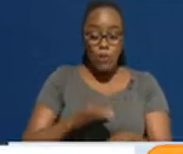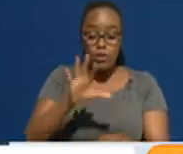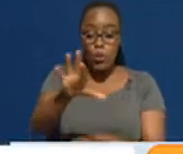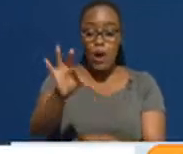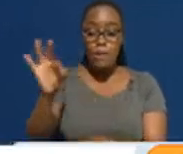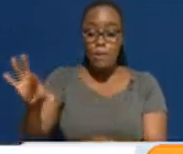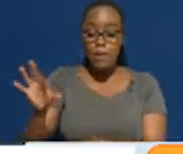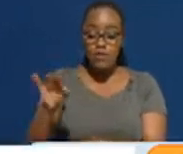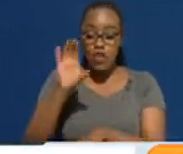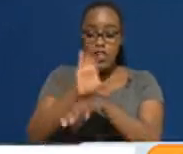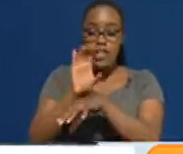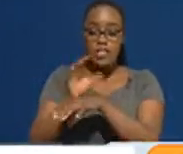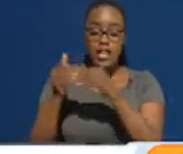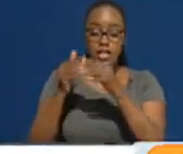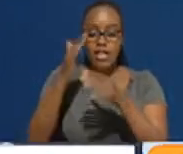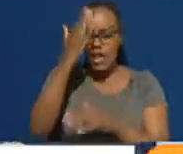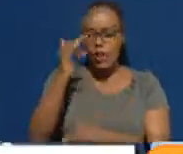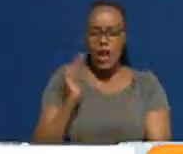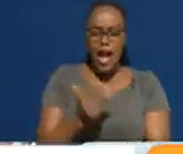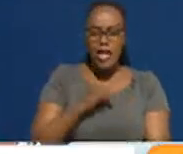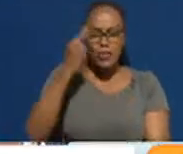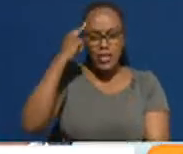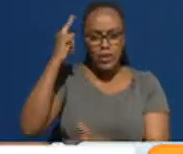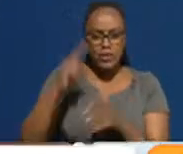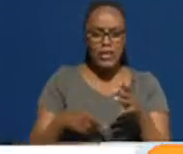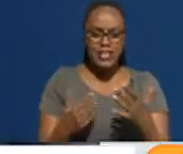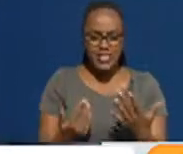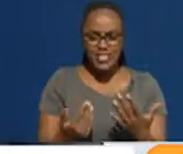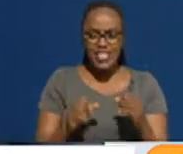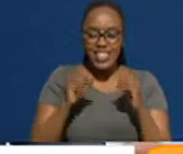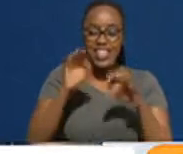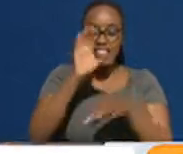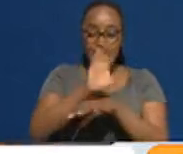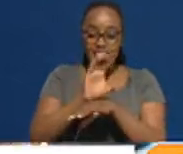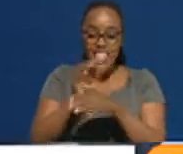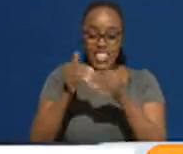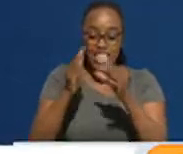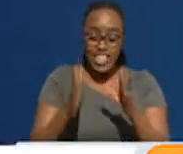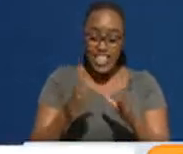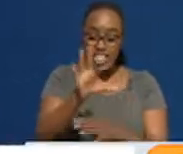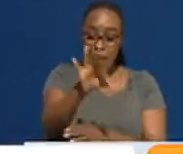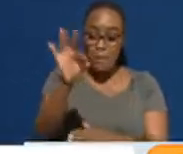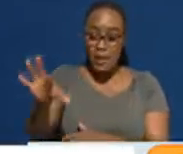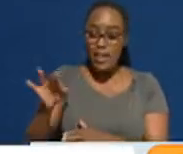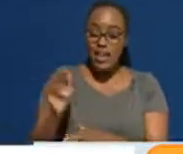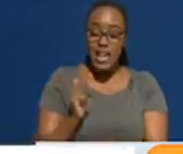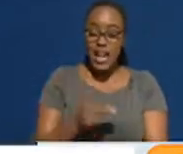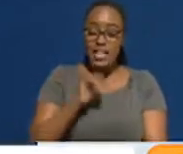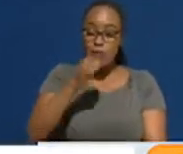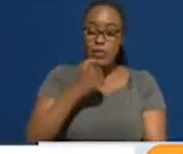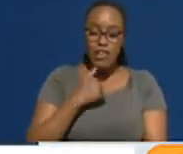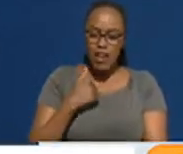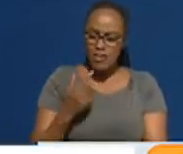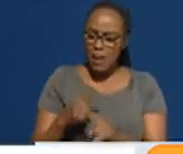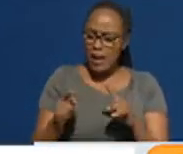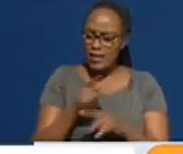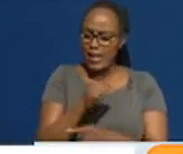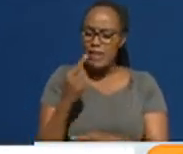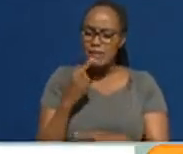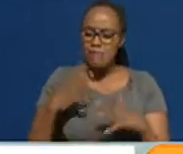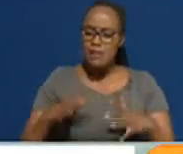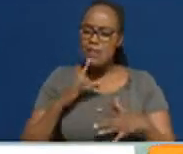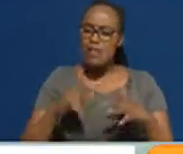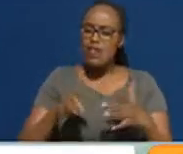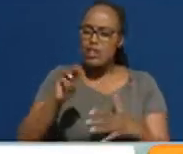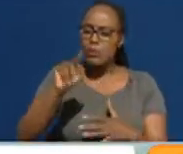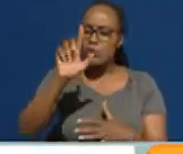picked by church leaders, because we thought that if the church leaders pick these commissioners, we might as well good. But I've had candidates say, Mutula,